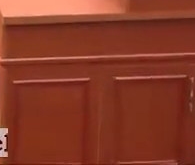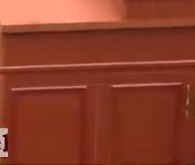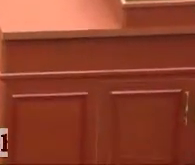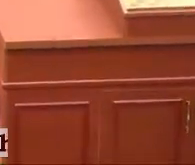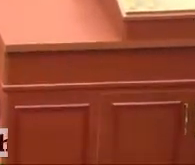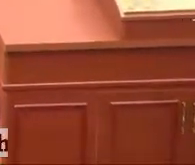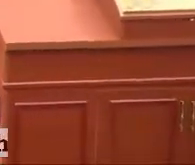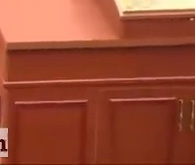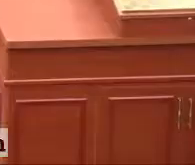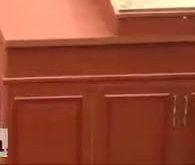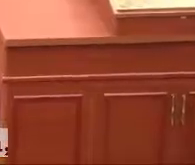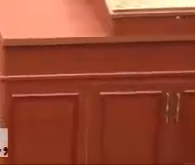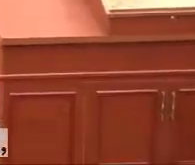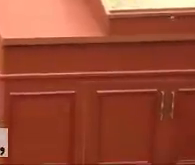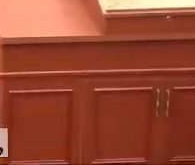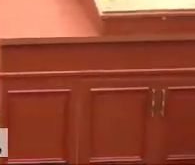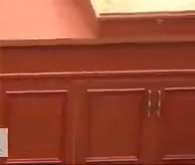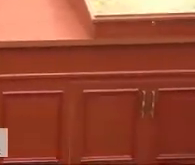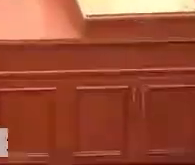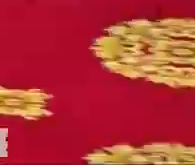National.